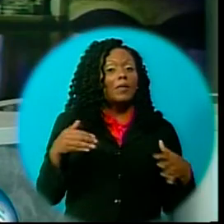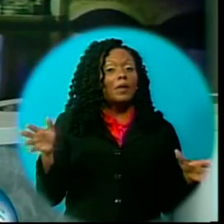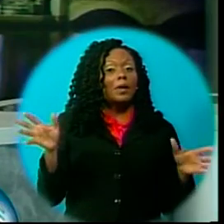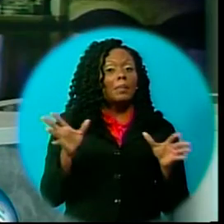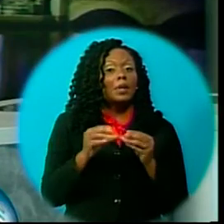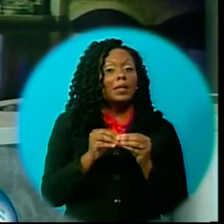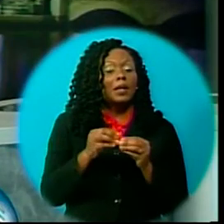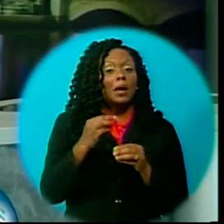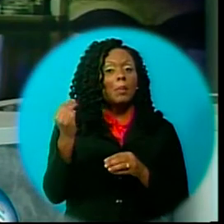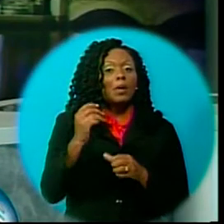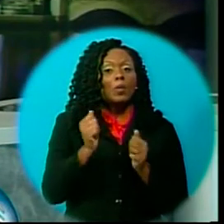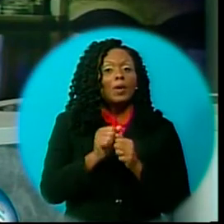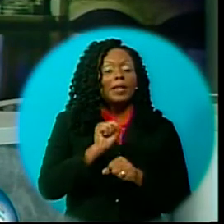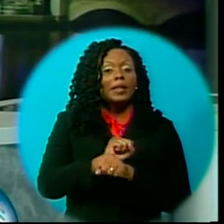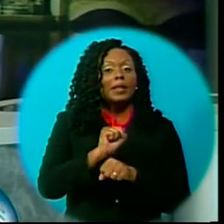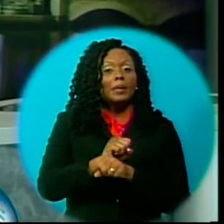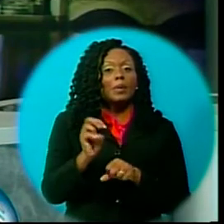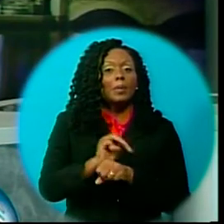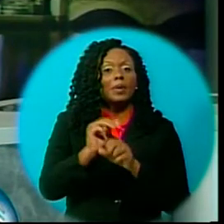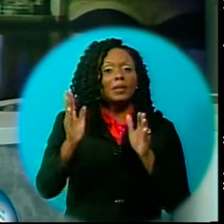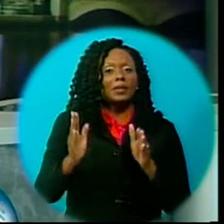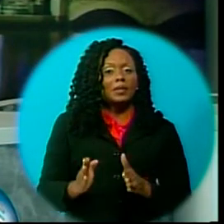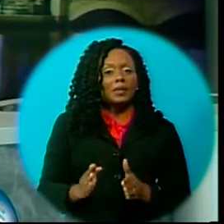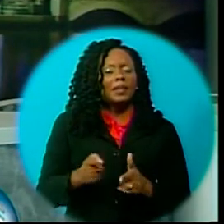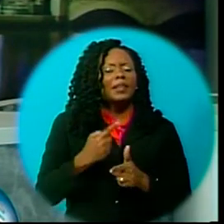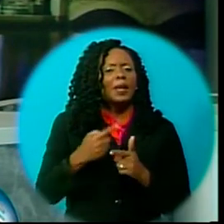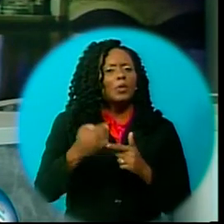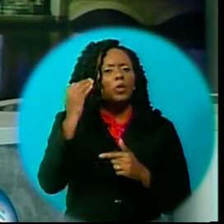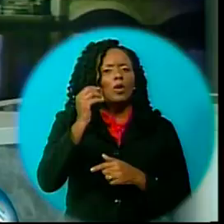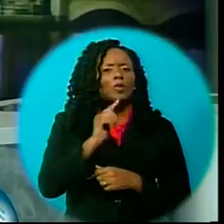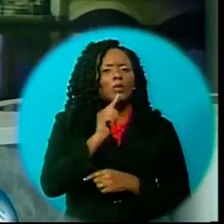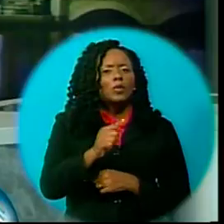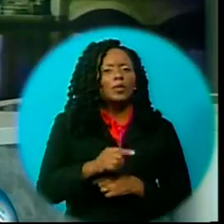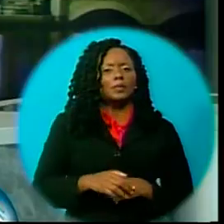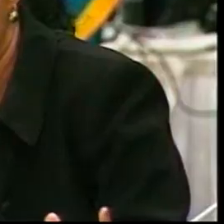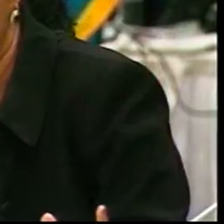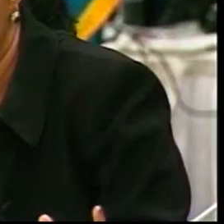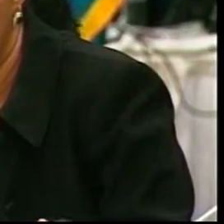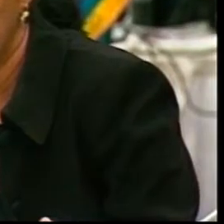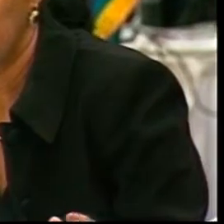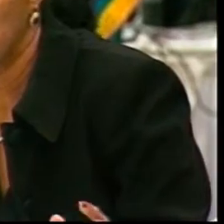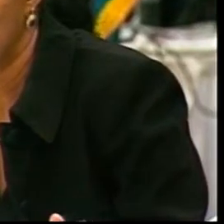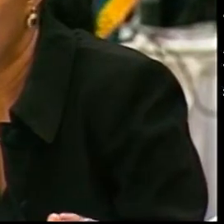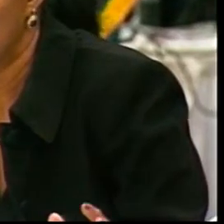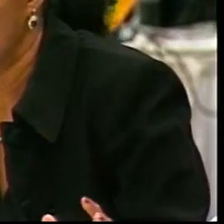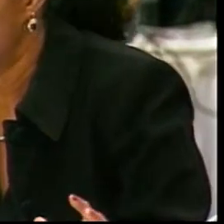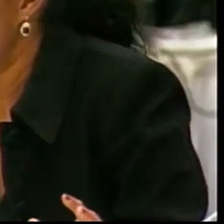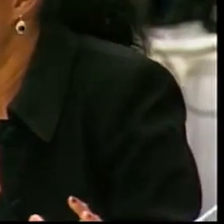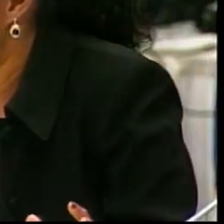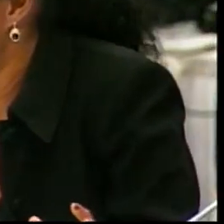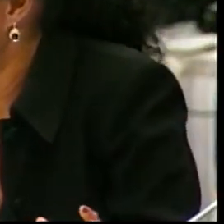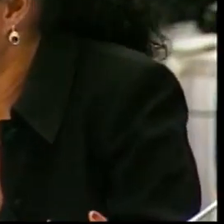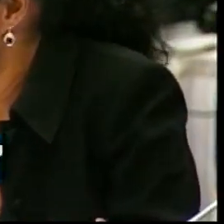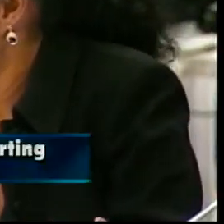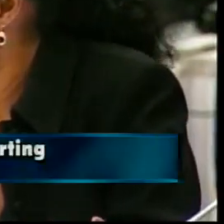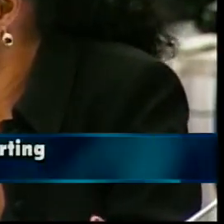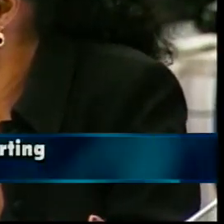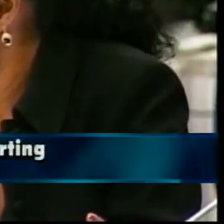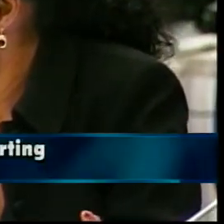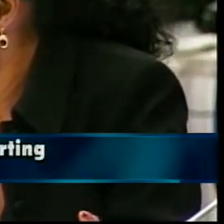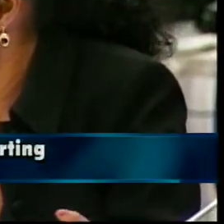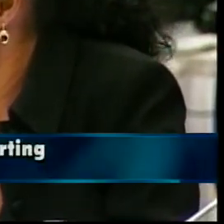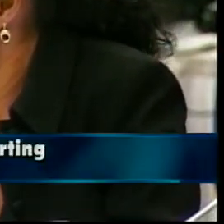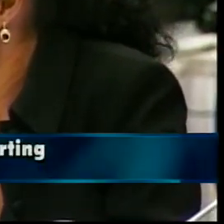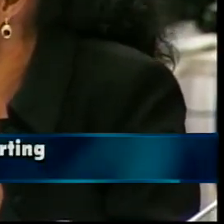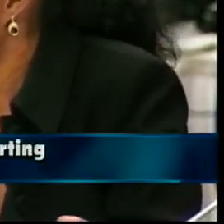on talks with the Labour Minister on Monday. Ryan Broom has more. The parties are set to meet with Labour Minister Senator Dr. Esther